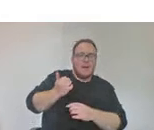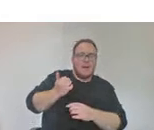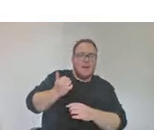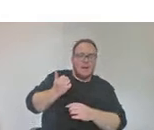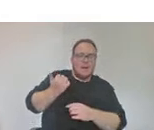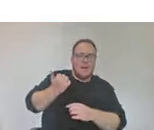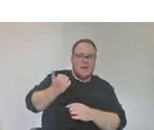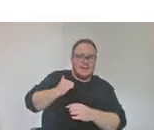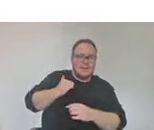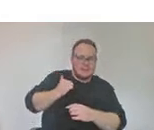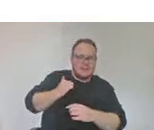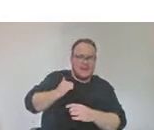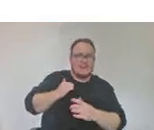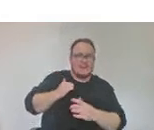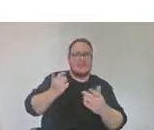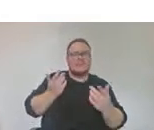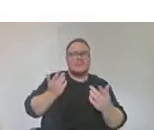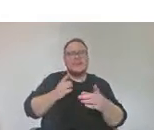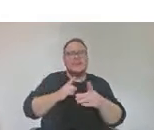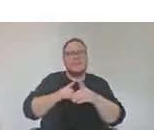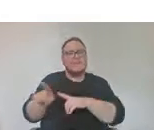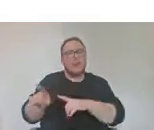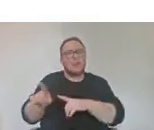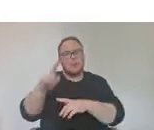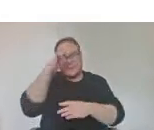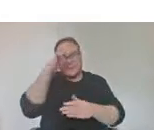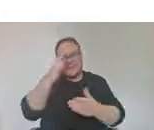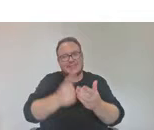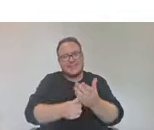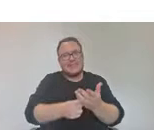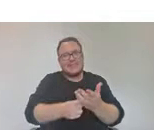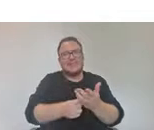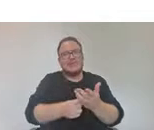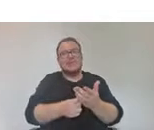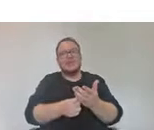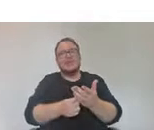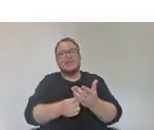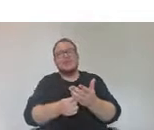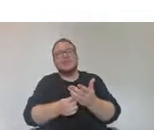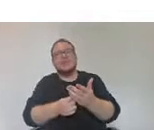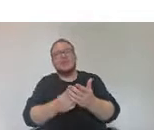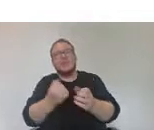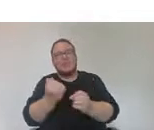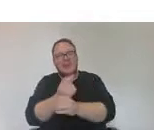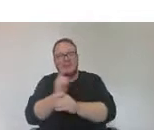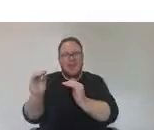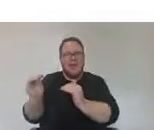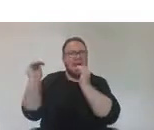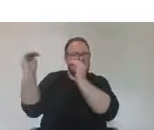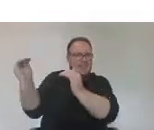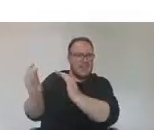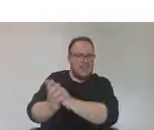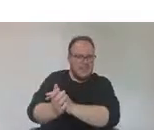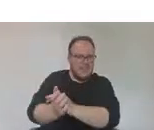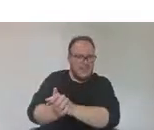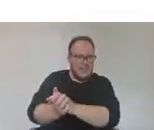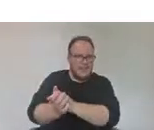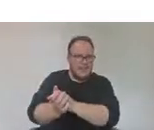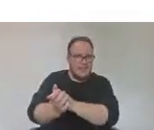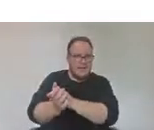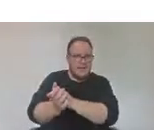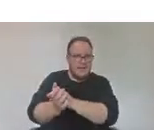work, most of the decisions will be made at that level, along with what